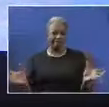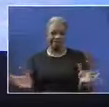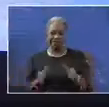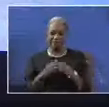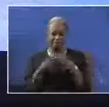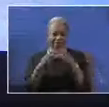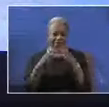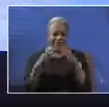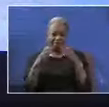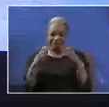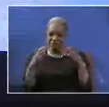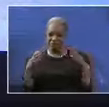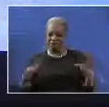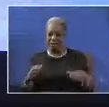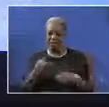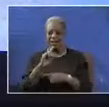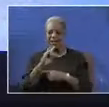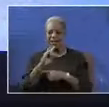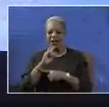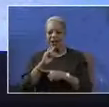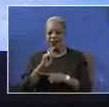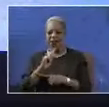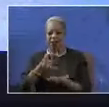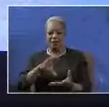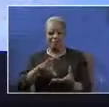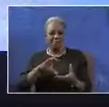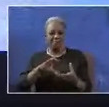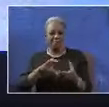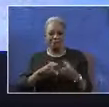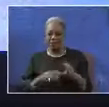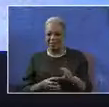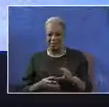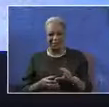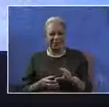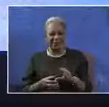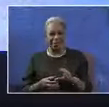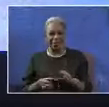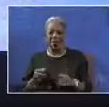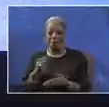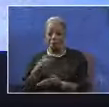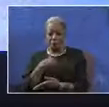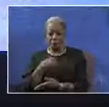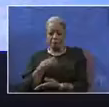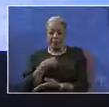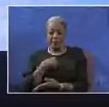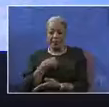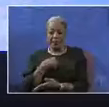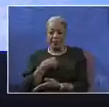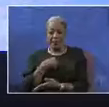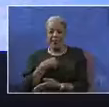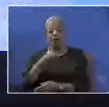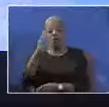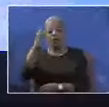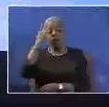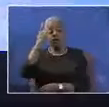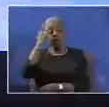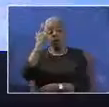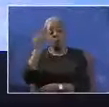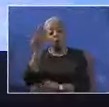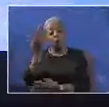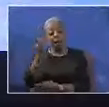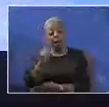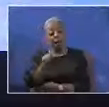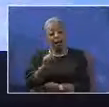really messed up numbering the people. Now, why is it that taking